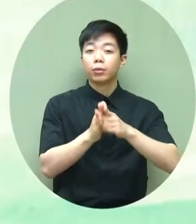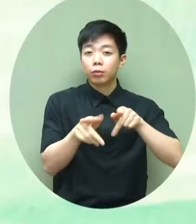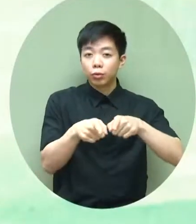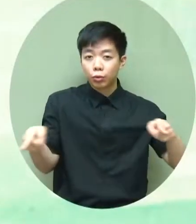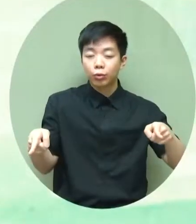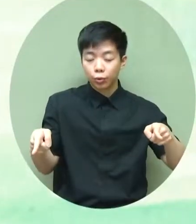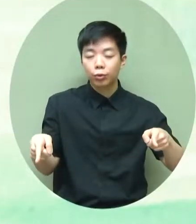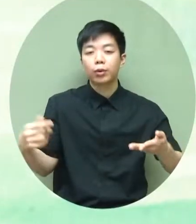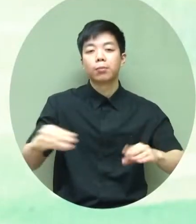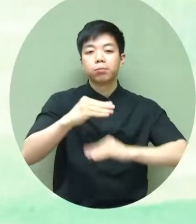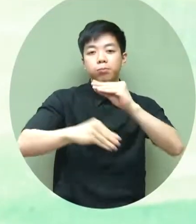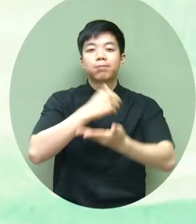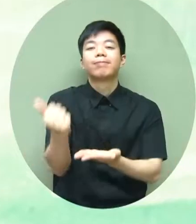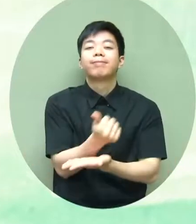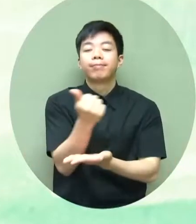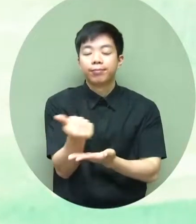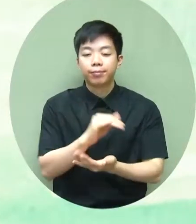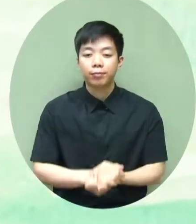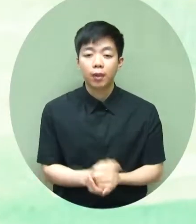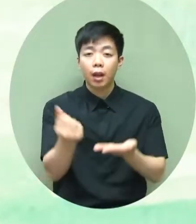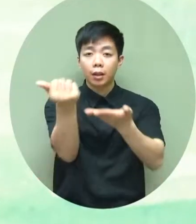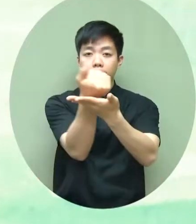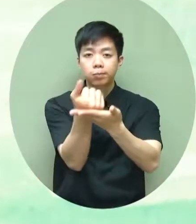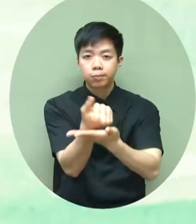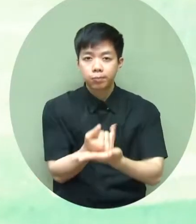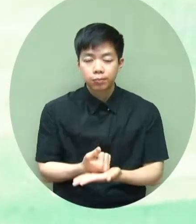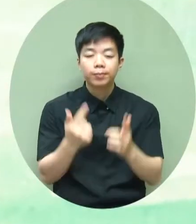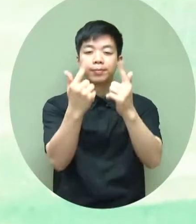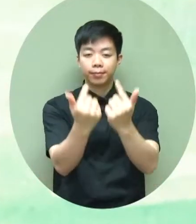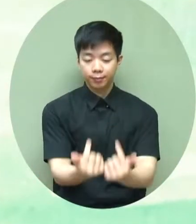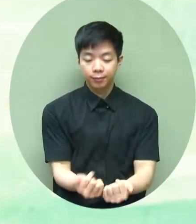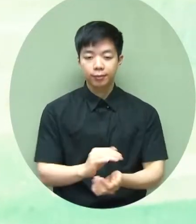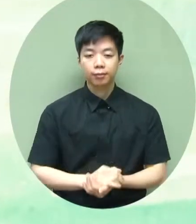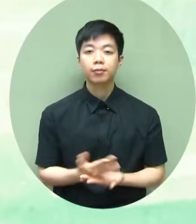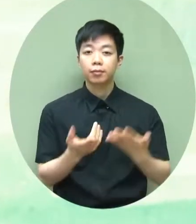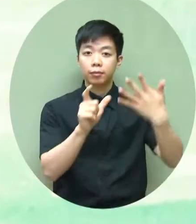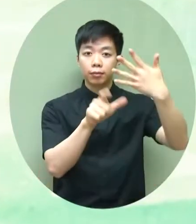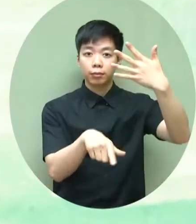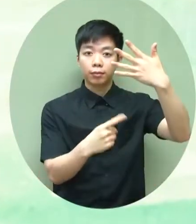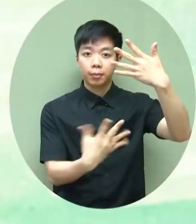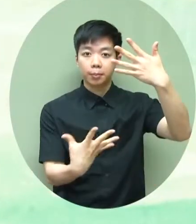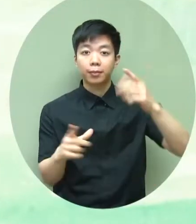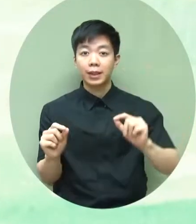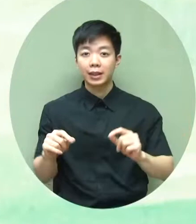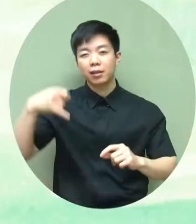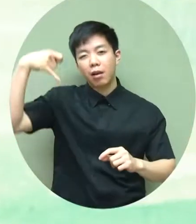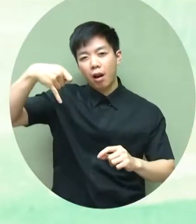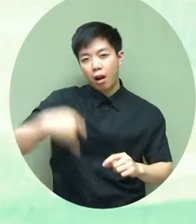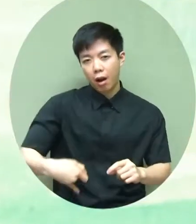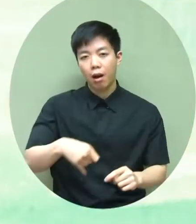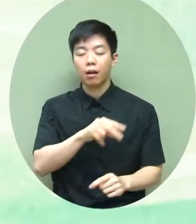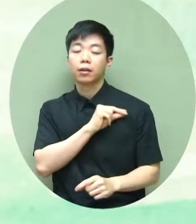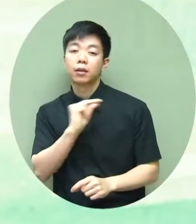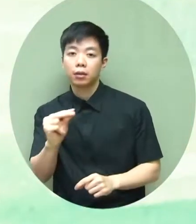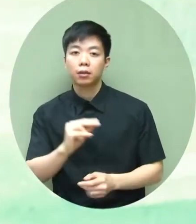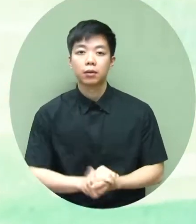massive project of the Israel Line Cross-harbour extension is completely smoothly and has gone through all the necessary evaluations.